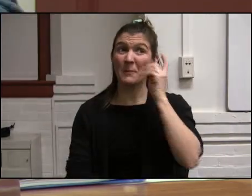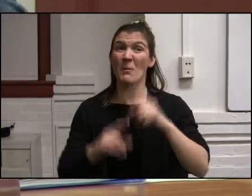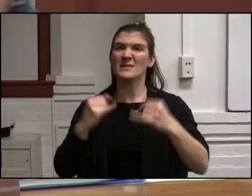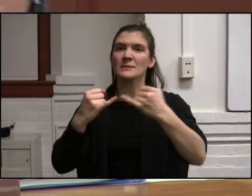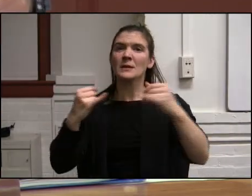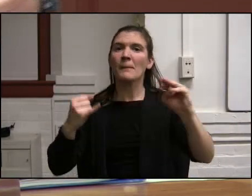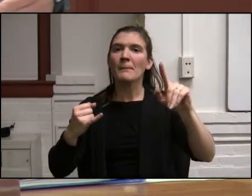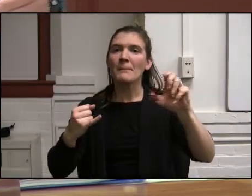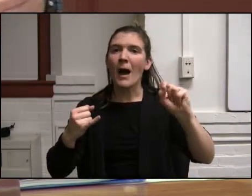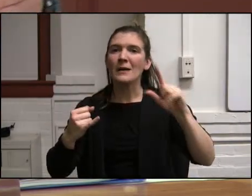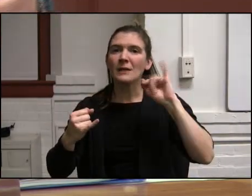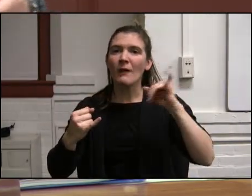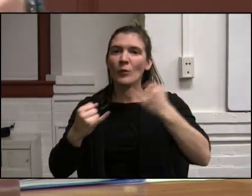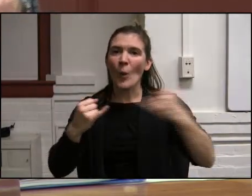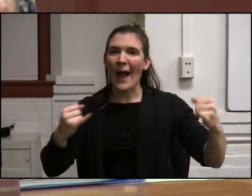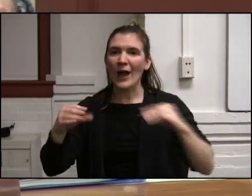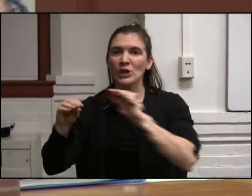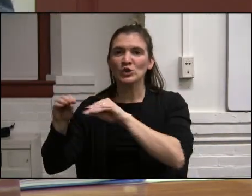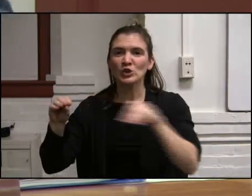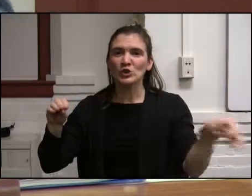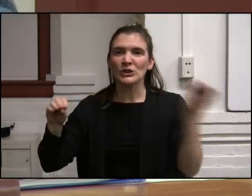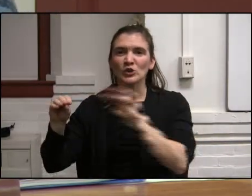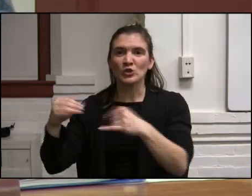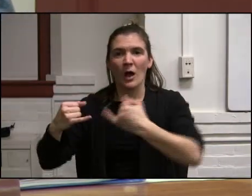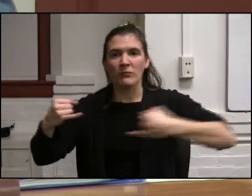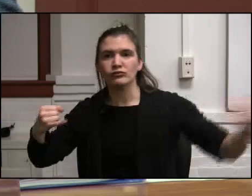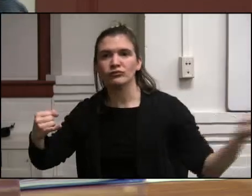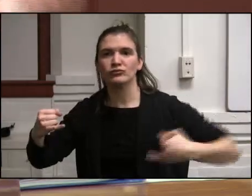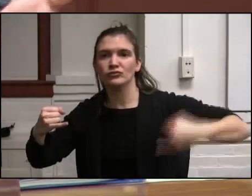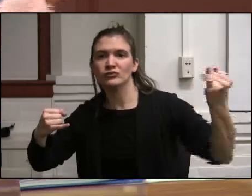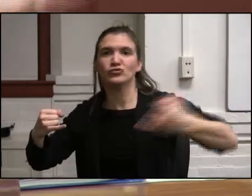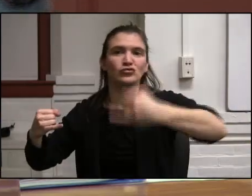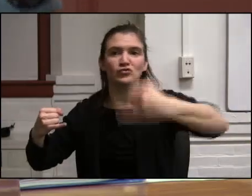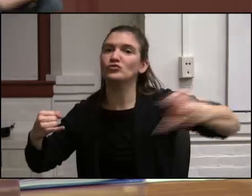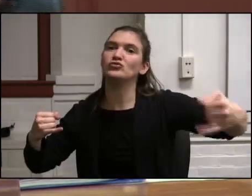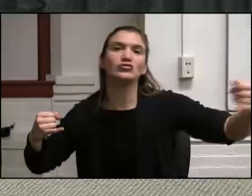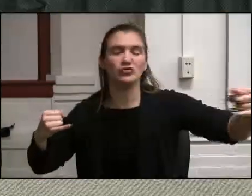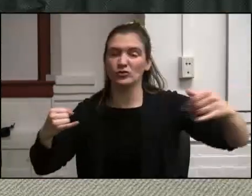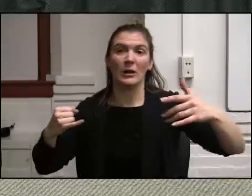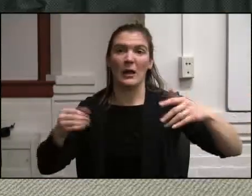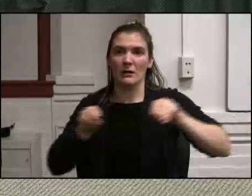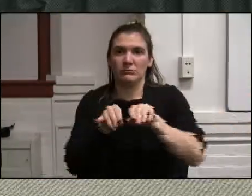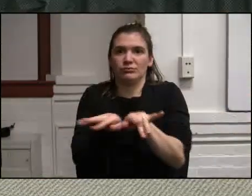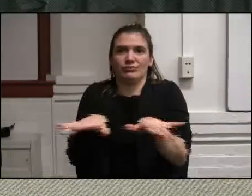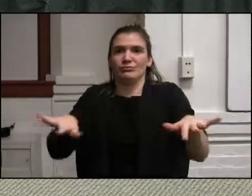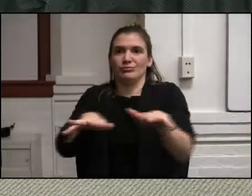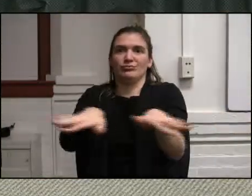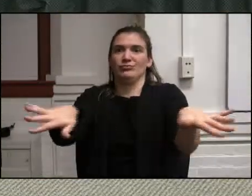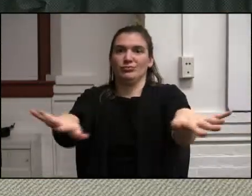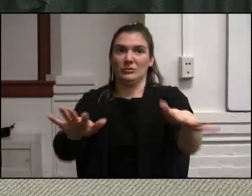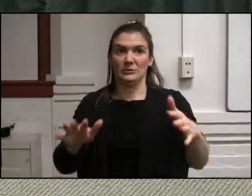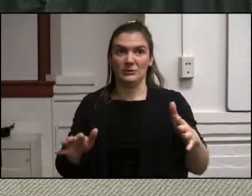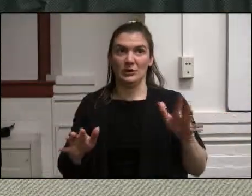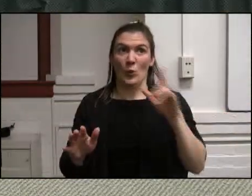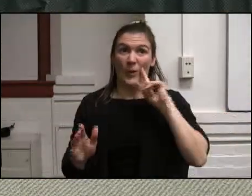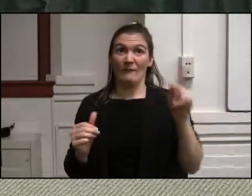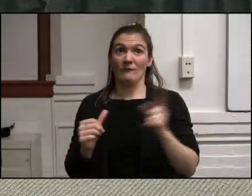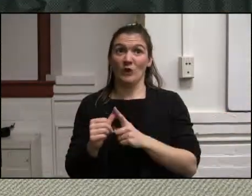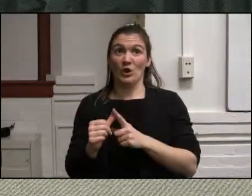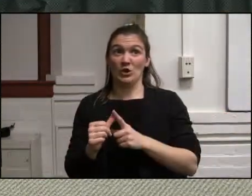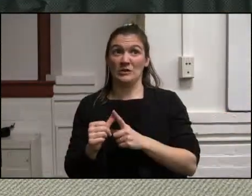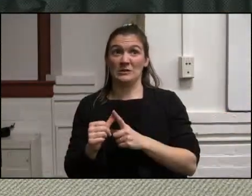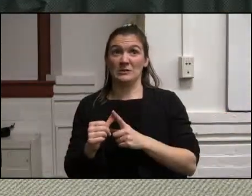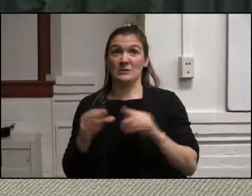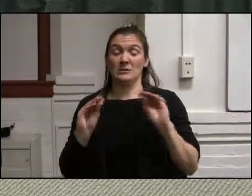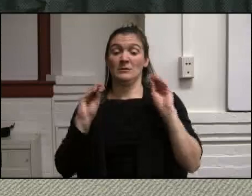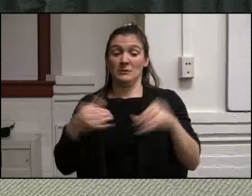right? Because we're also talking about laying cable. I mean, I guess in like the biggest vision would be laying cable to every